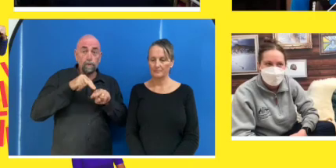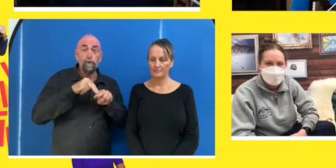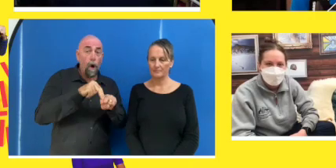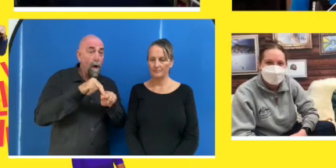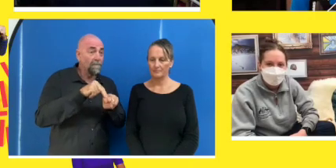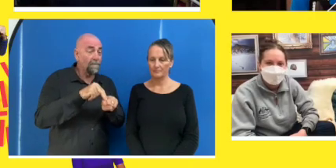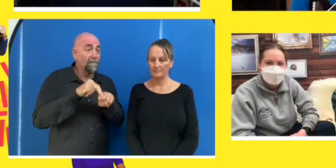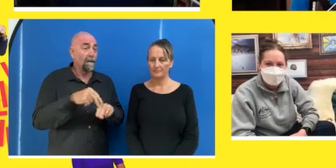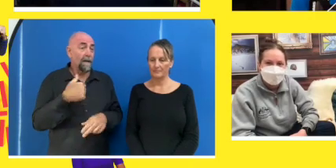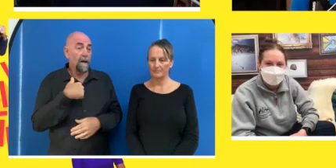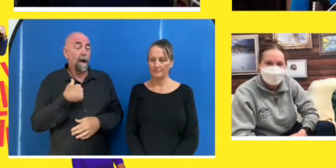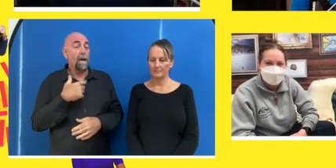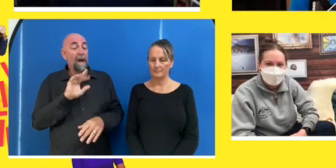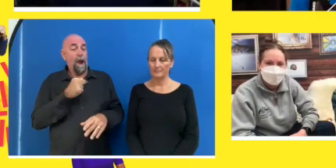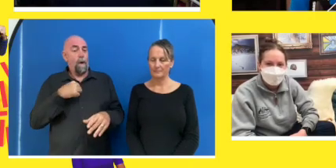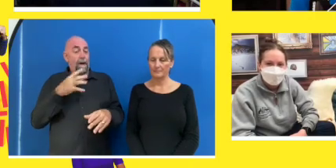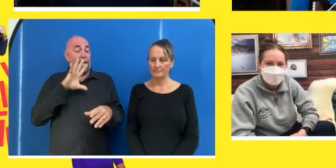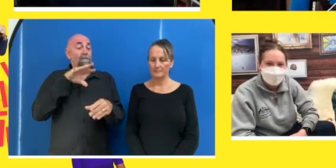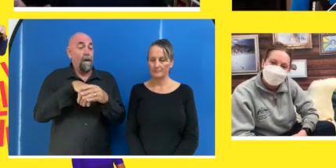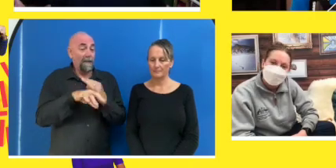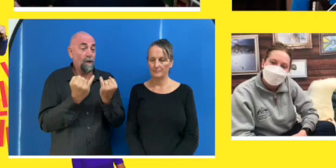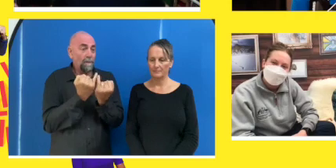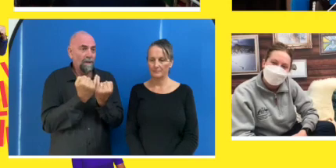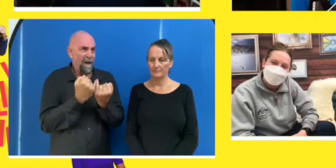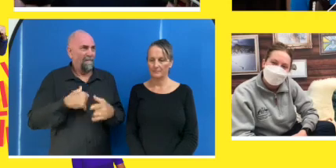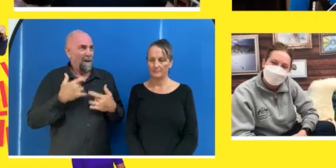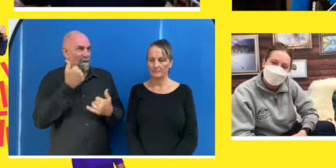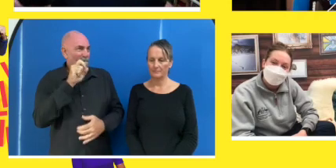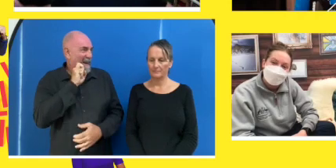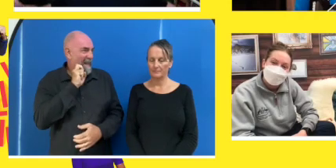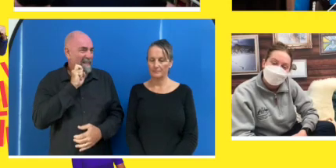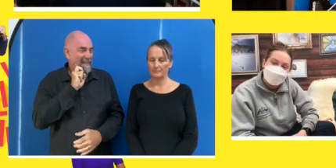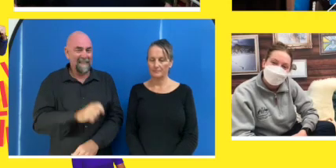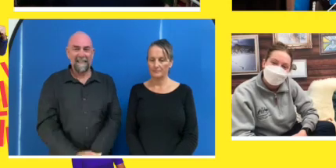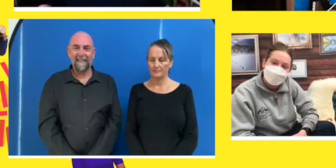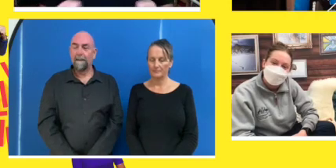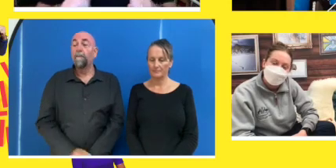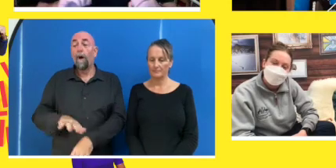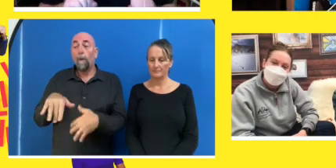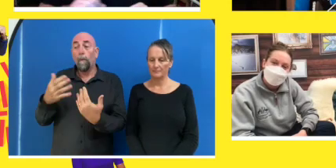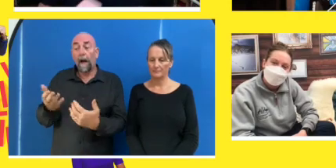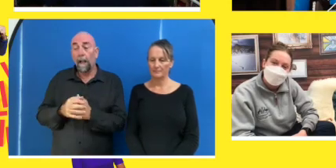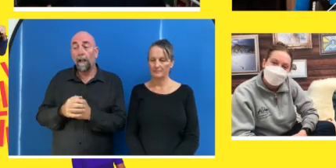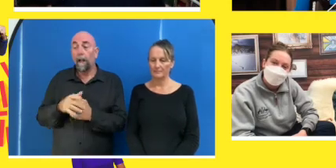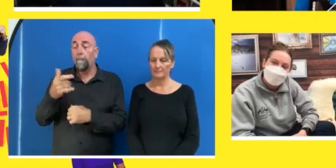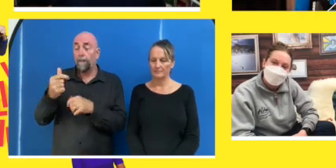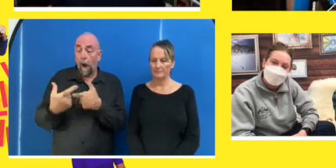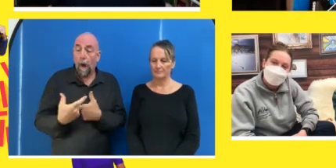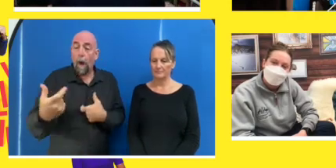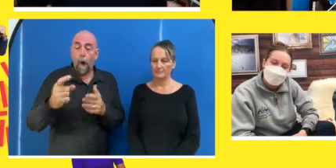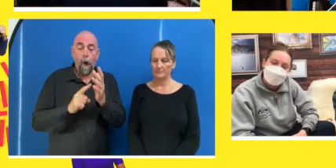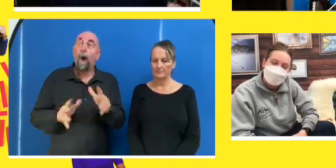that's kind of what I want to live up to, is what he's done. If you weren't the super fast skiing dynamic duo that you